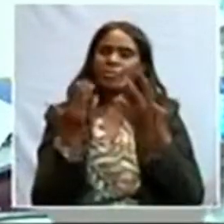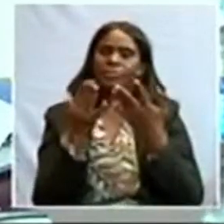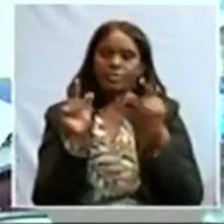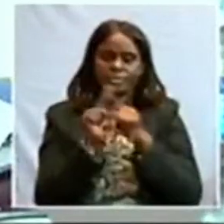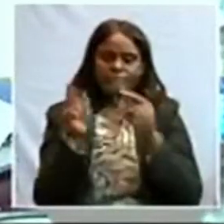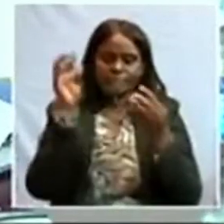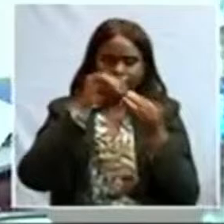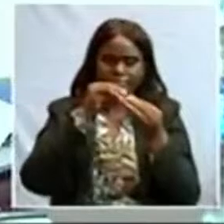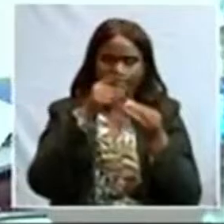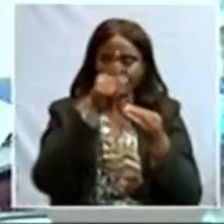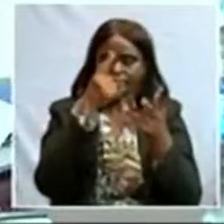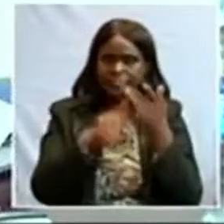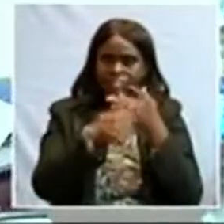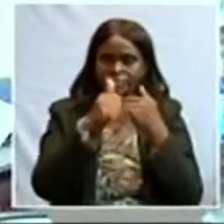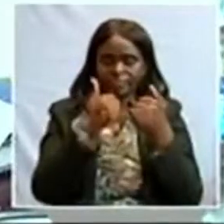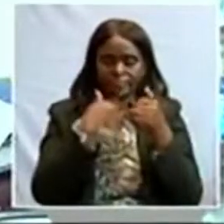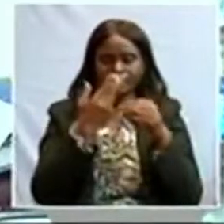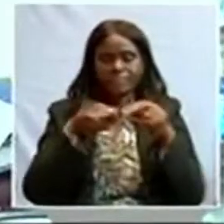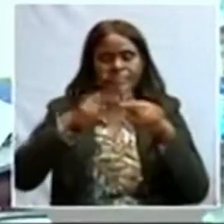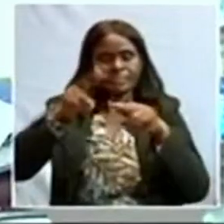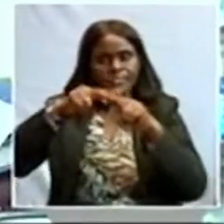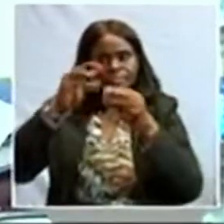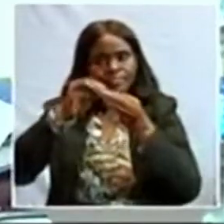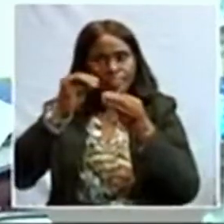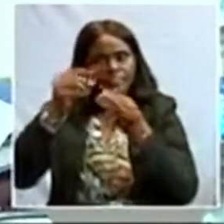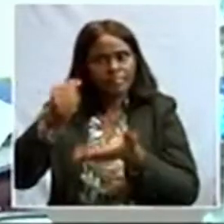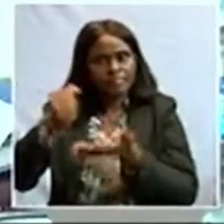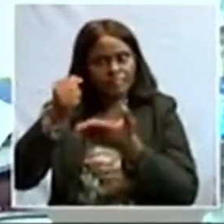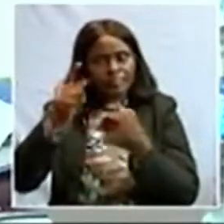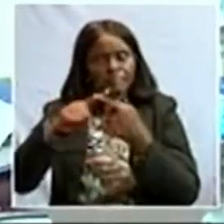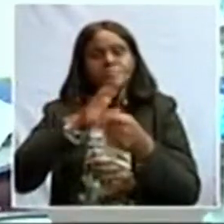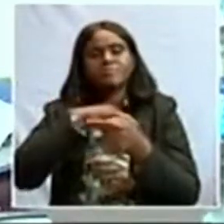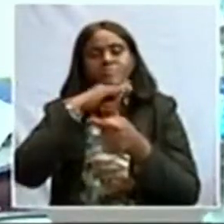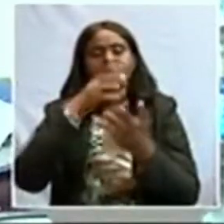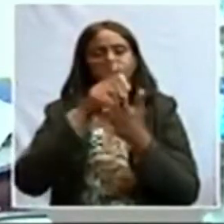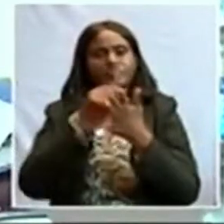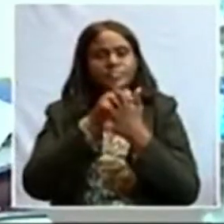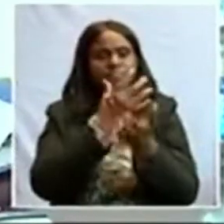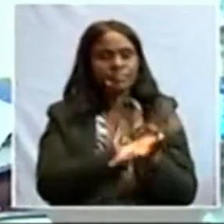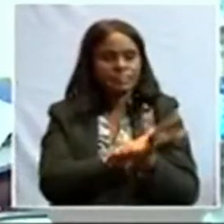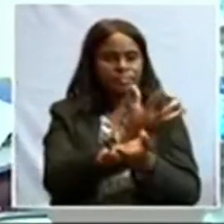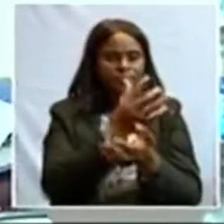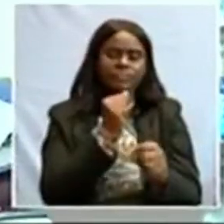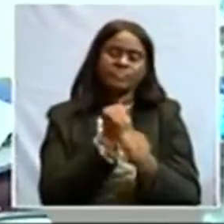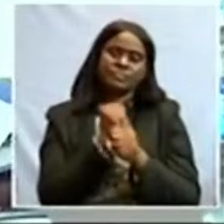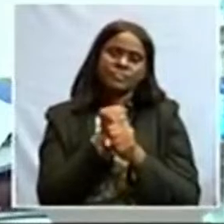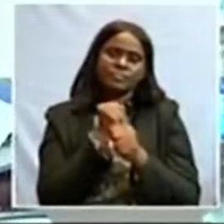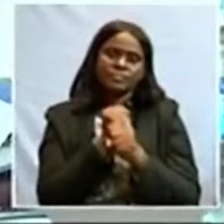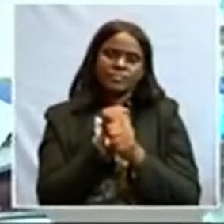and additionally that there be an increased budget allocation to adequately finance devolved functions.